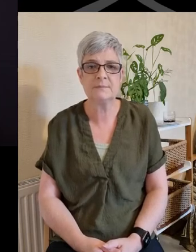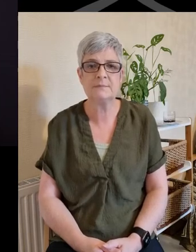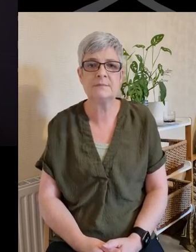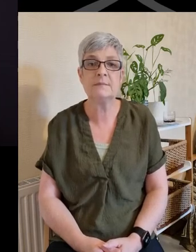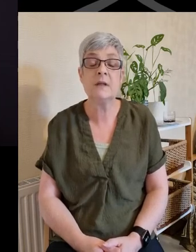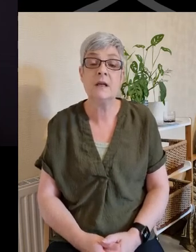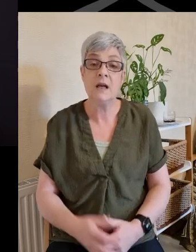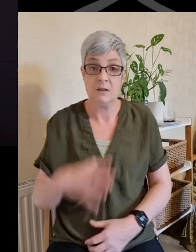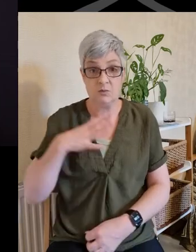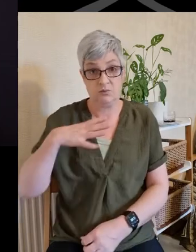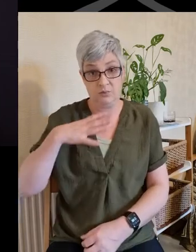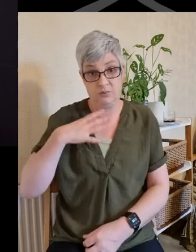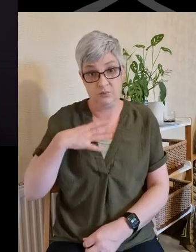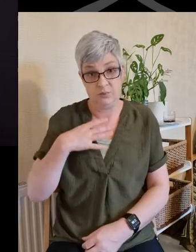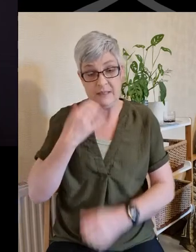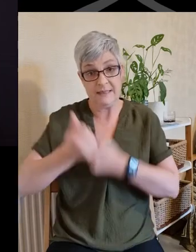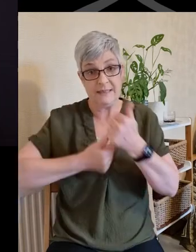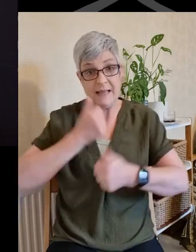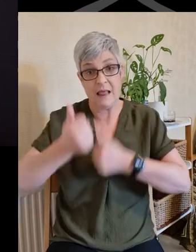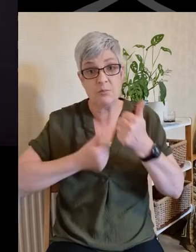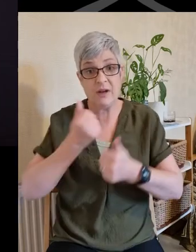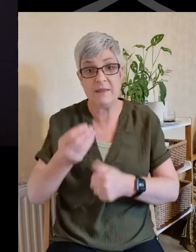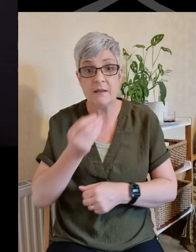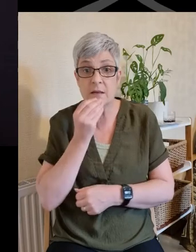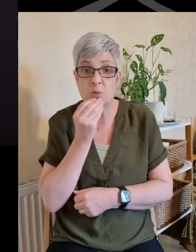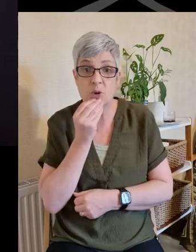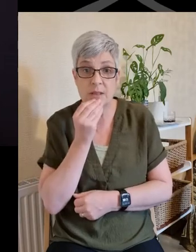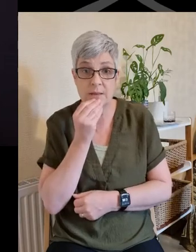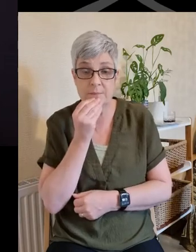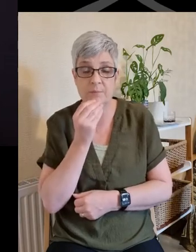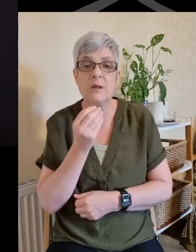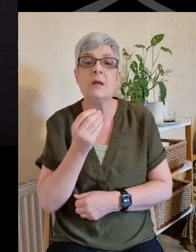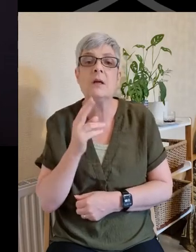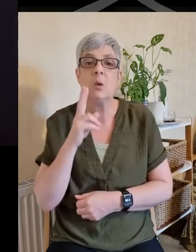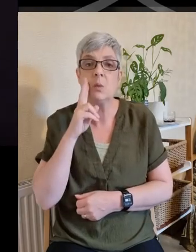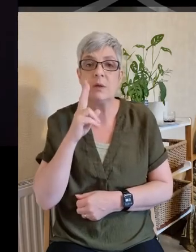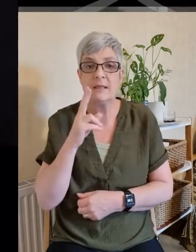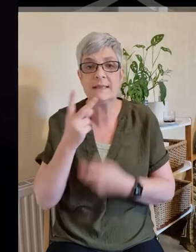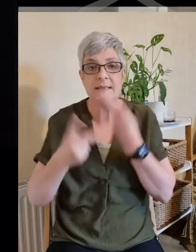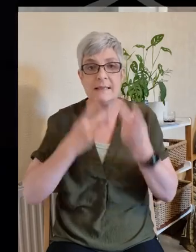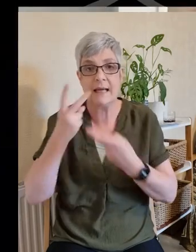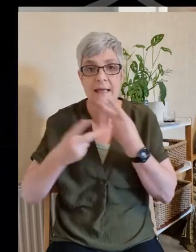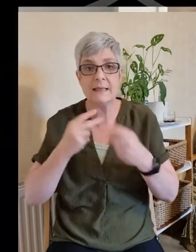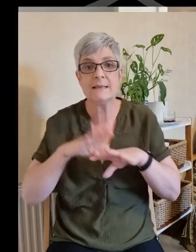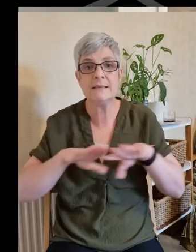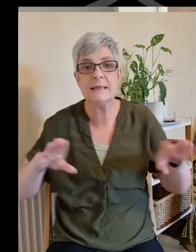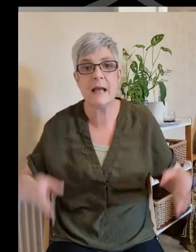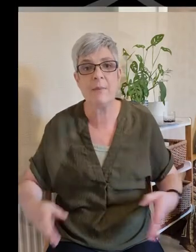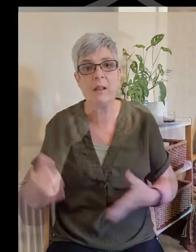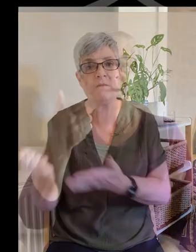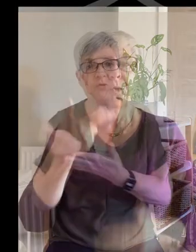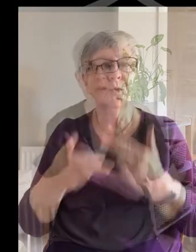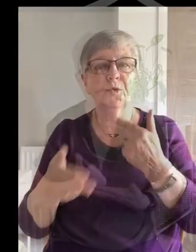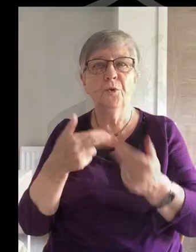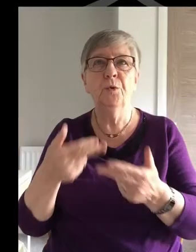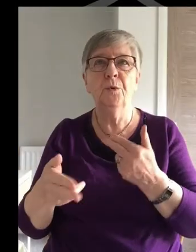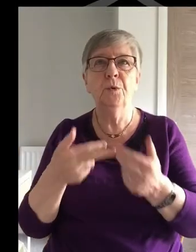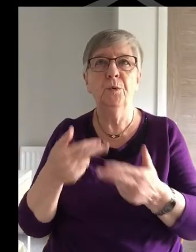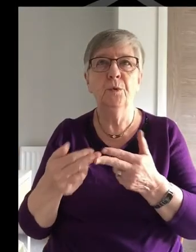As we prepare to celebrate in the supper, the communion hymn, Table of Grace. Hear the good